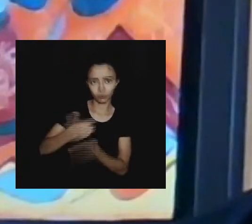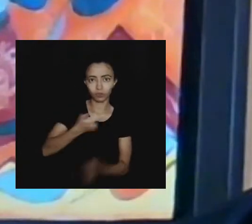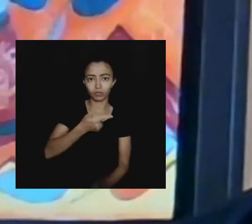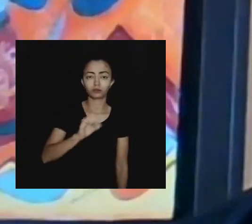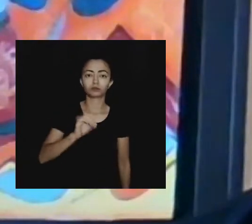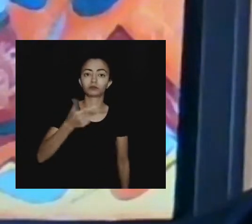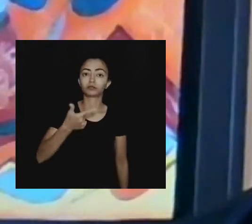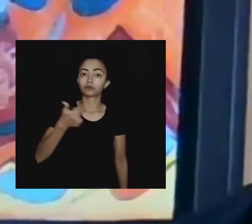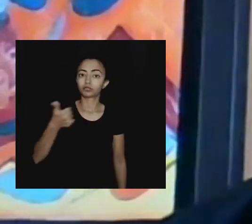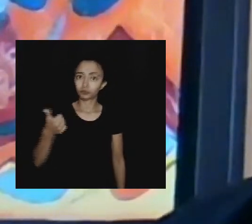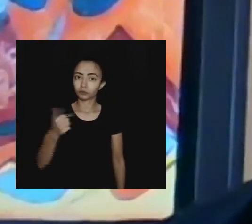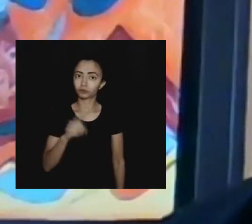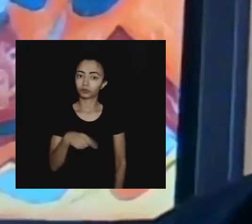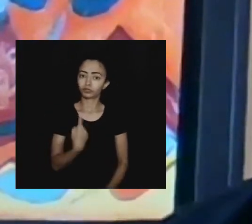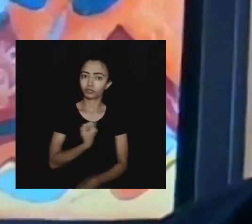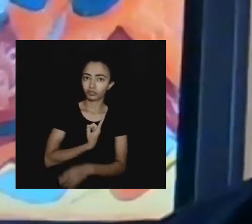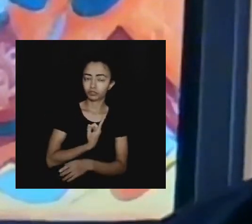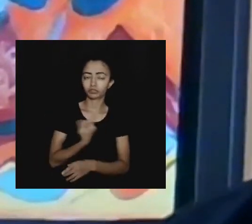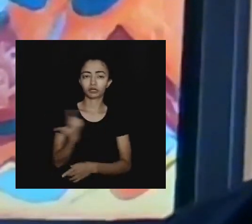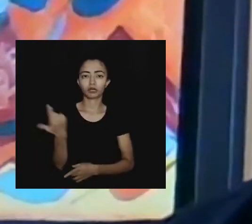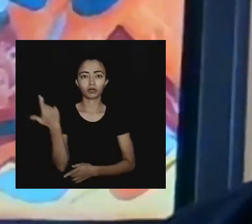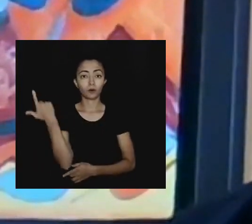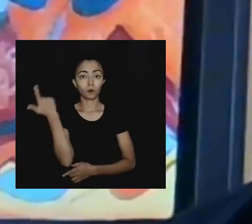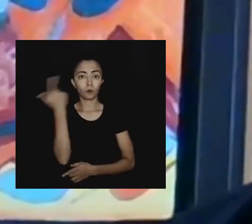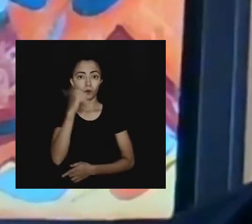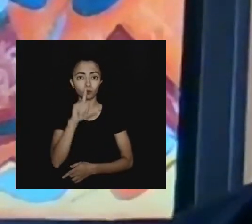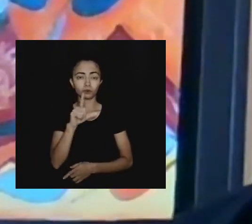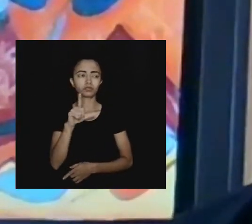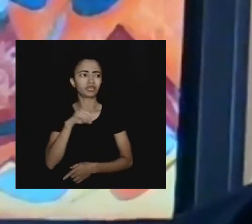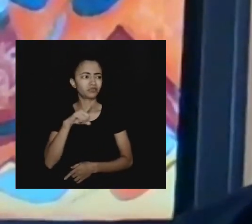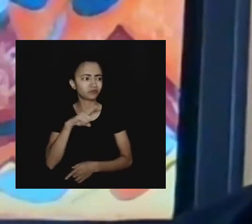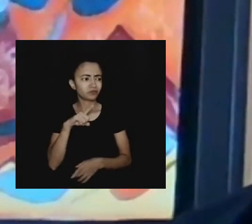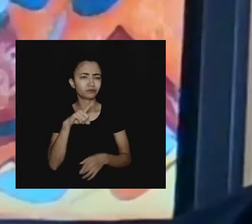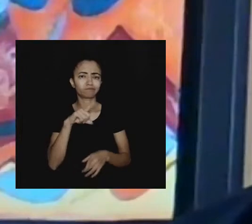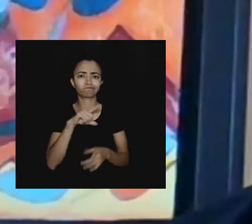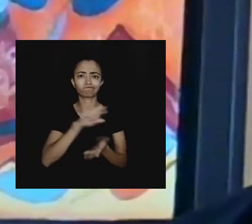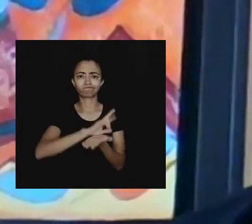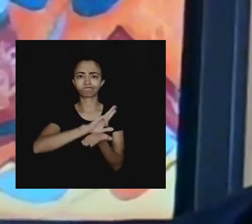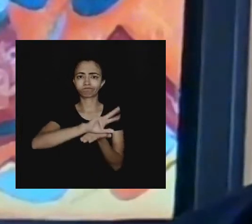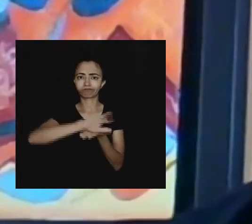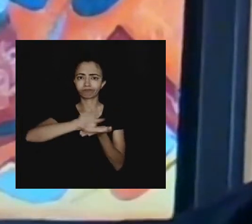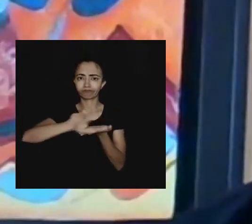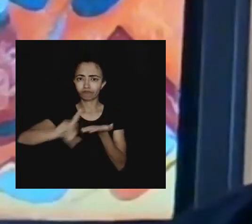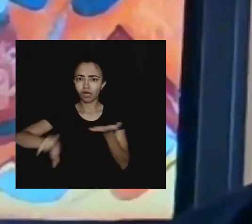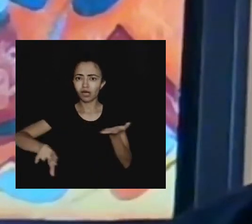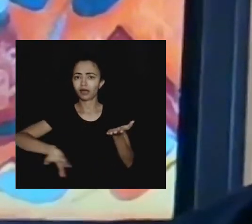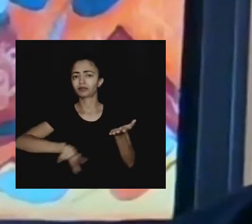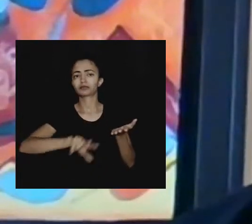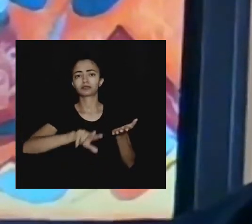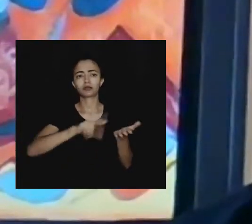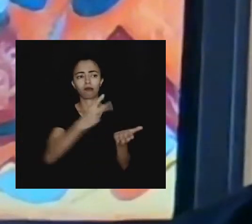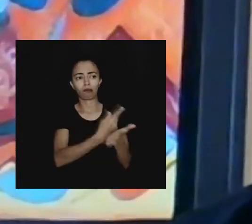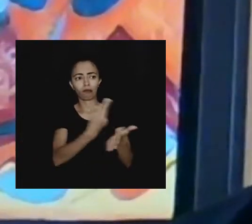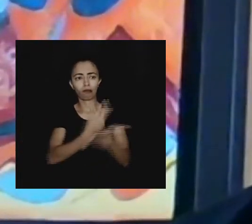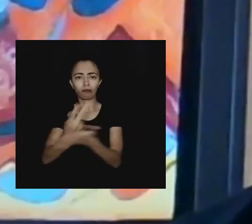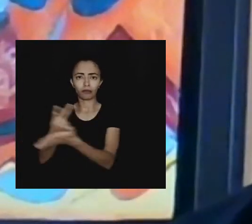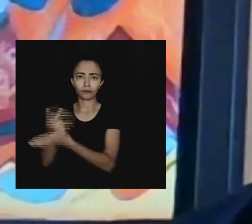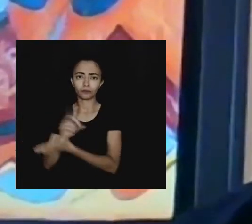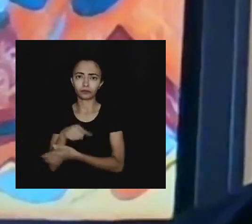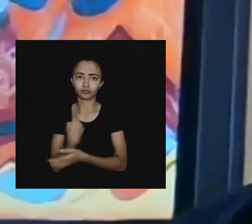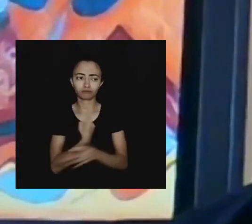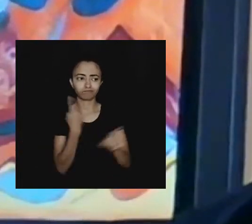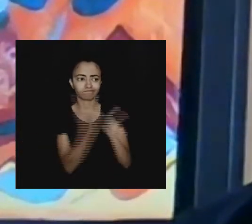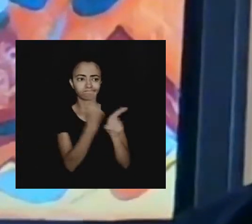2021, we really understood the amount and the size of this invasion that we had here in our country. And some of